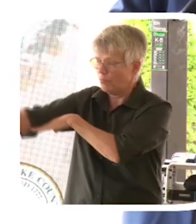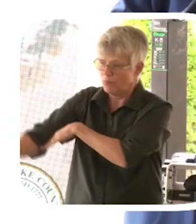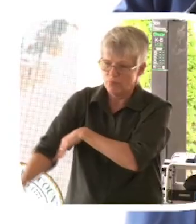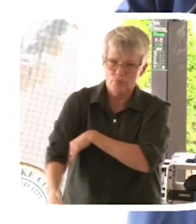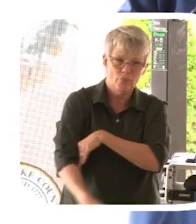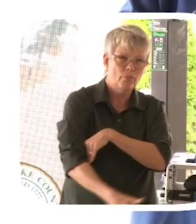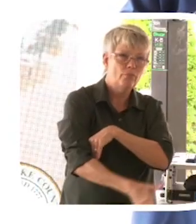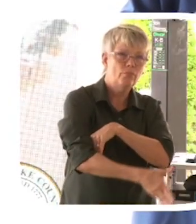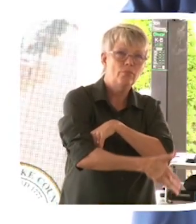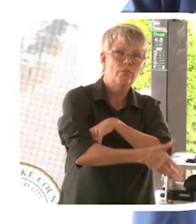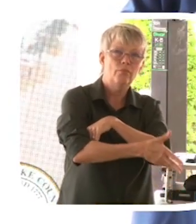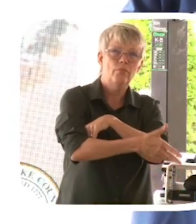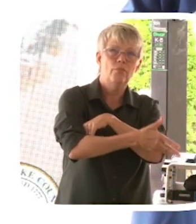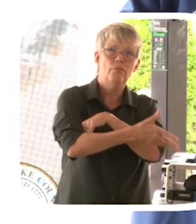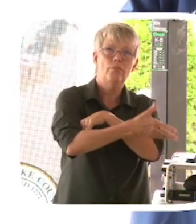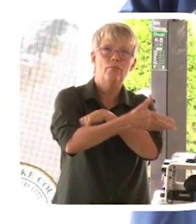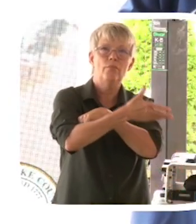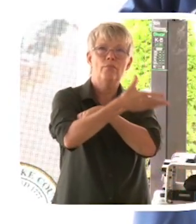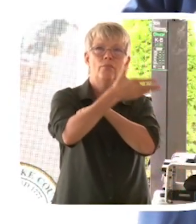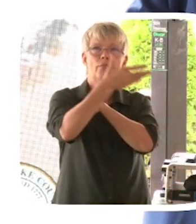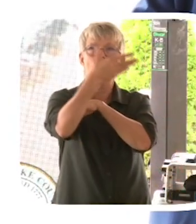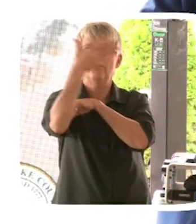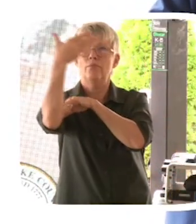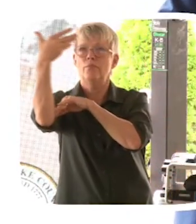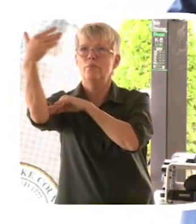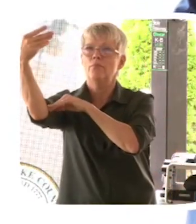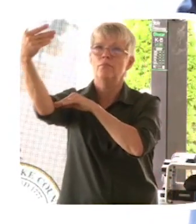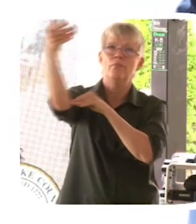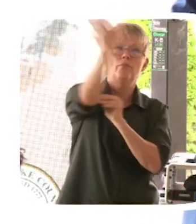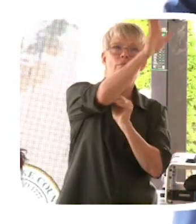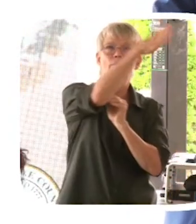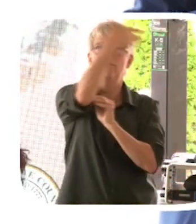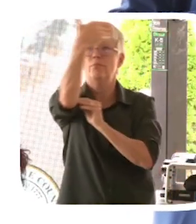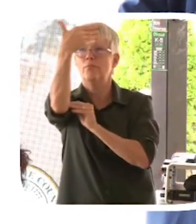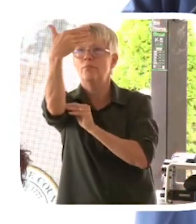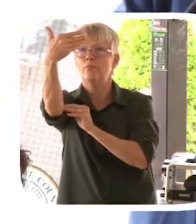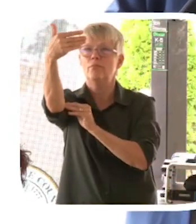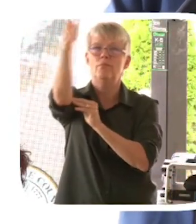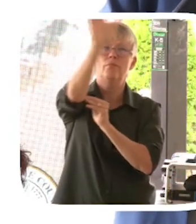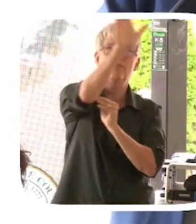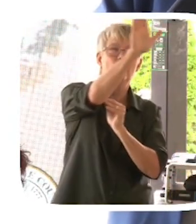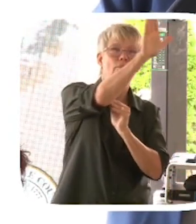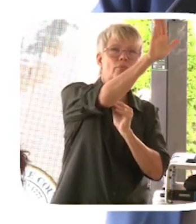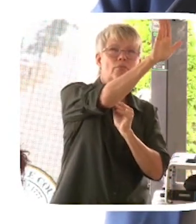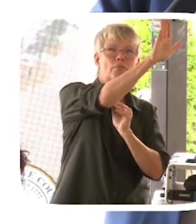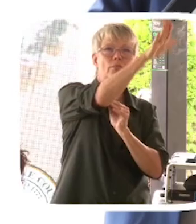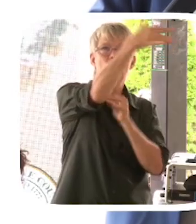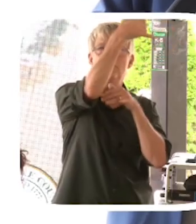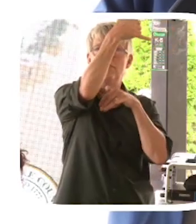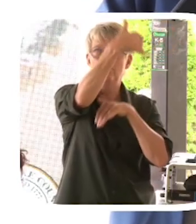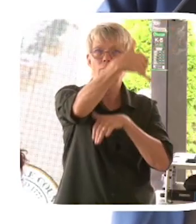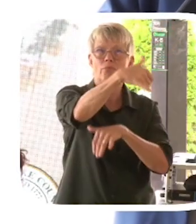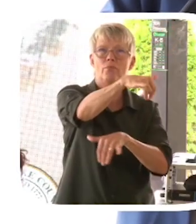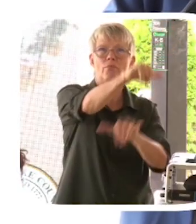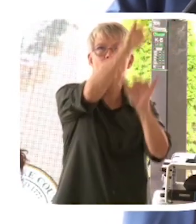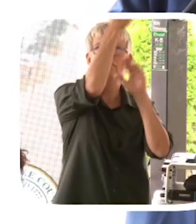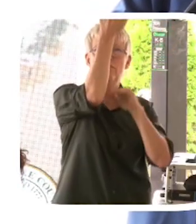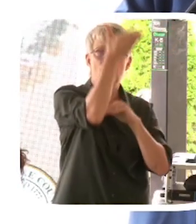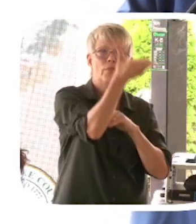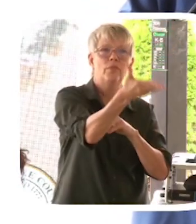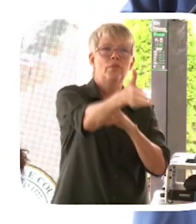through the night that our flag was